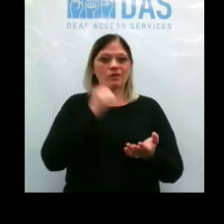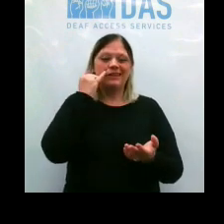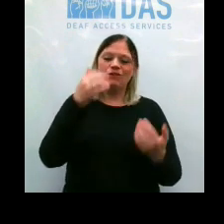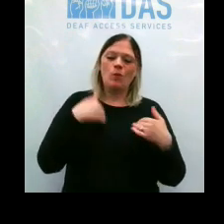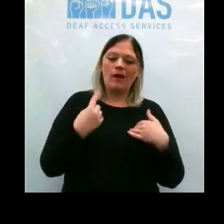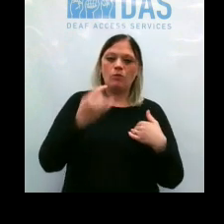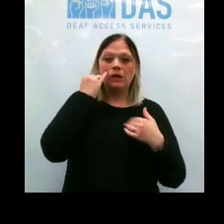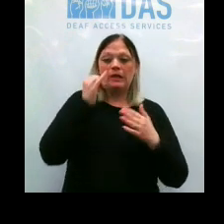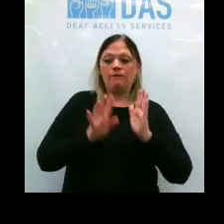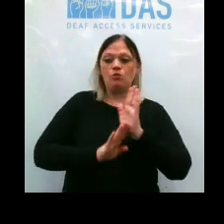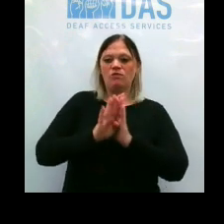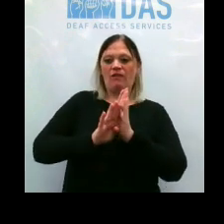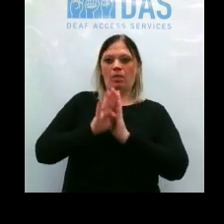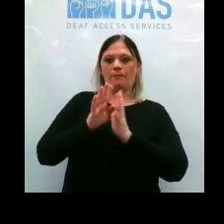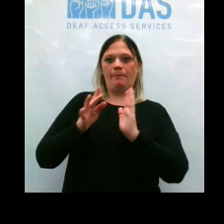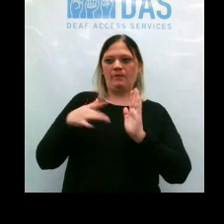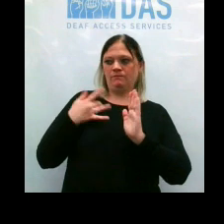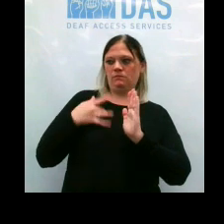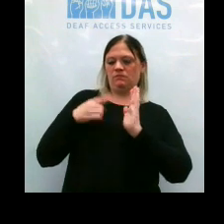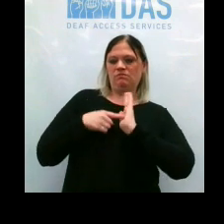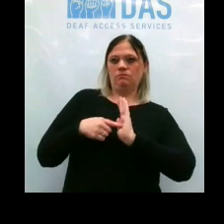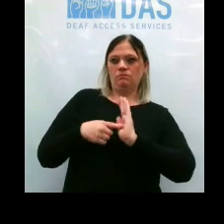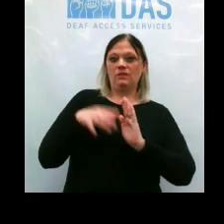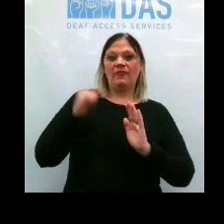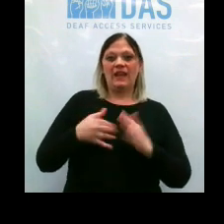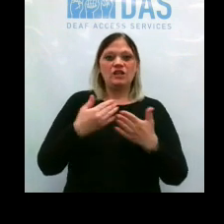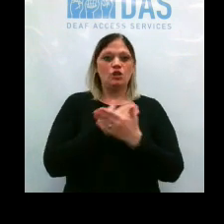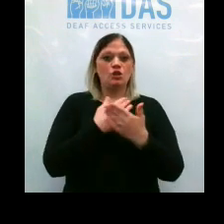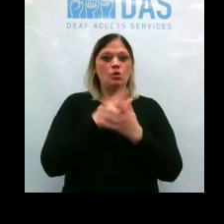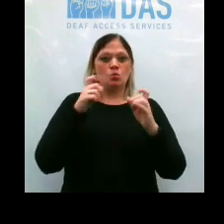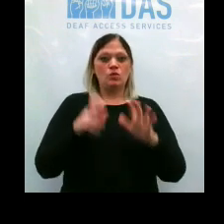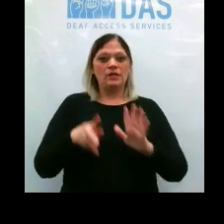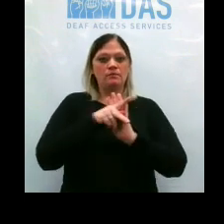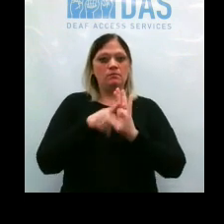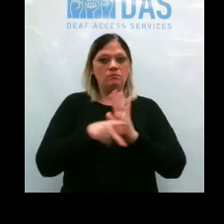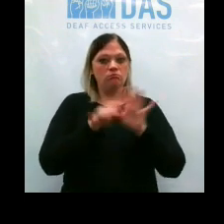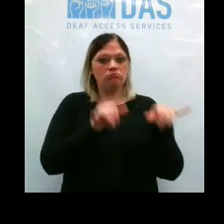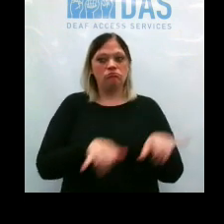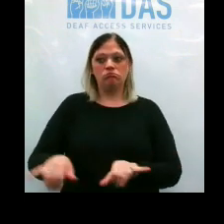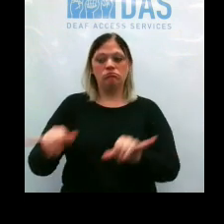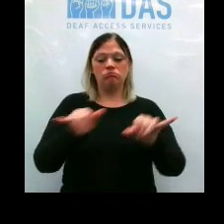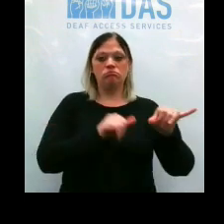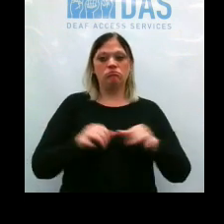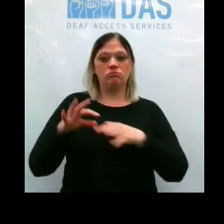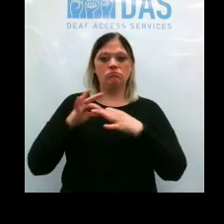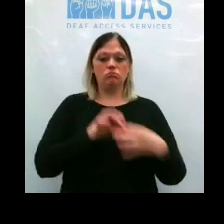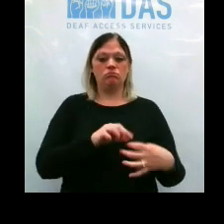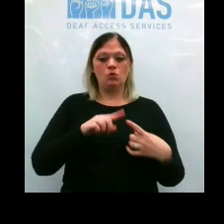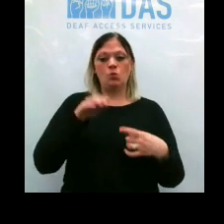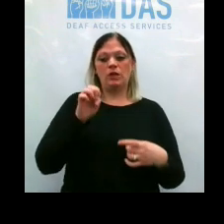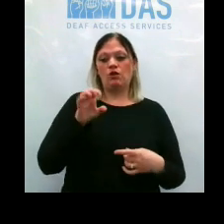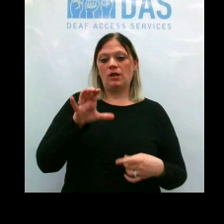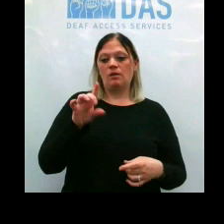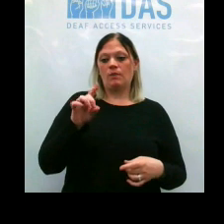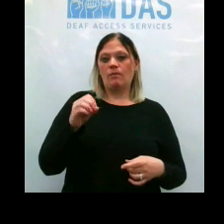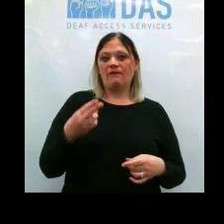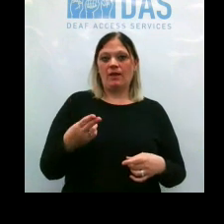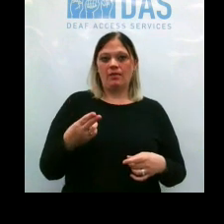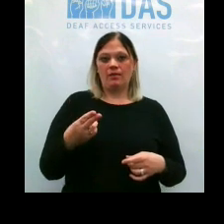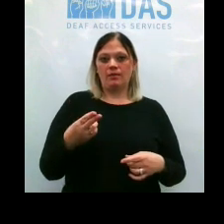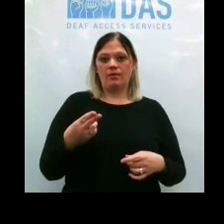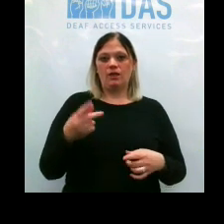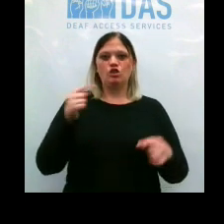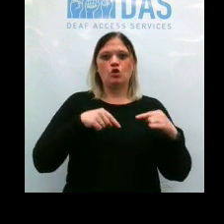you develop the symptoms. So that is the new testing protocols and standards with regards to the Erie County Department of Health. And just going